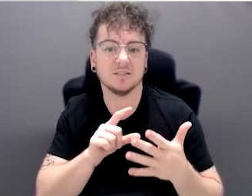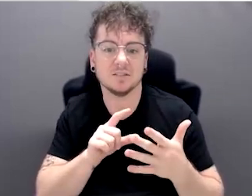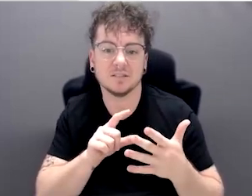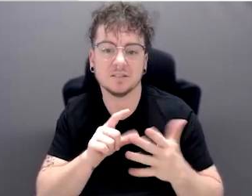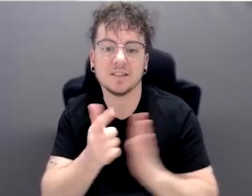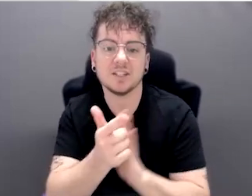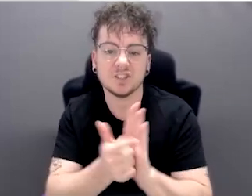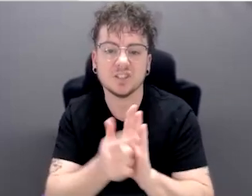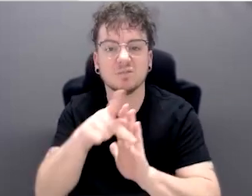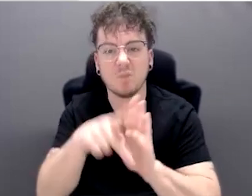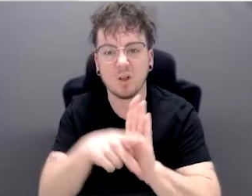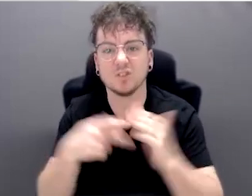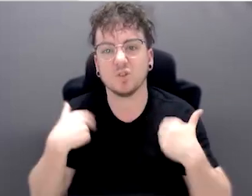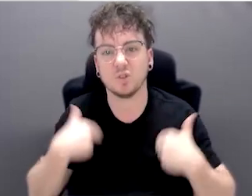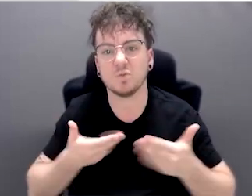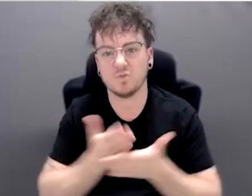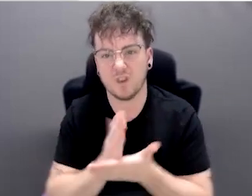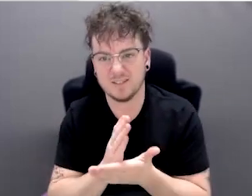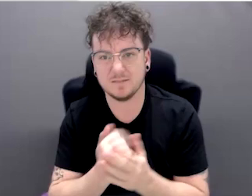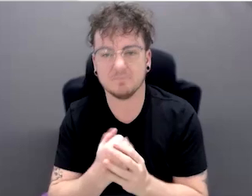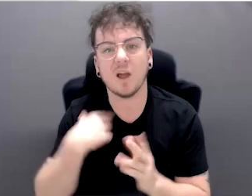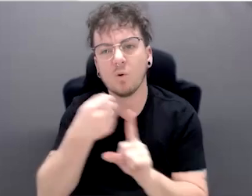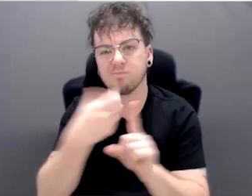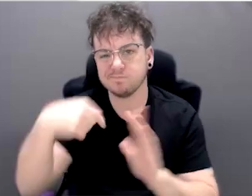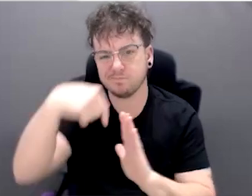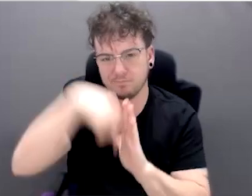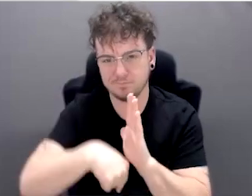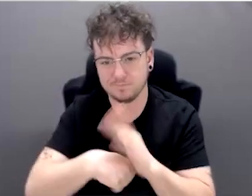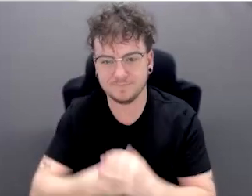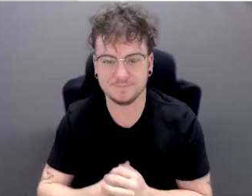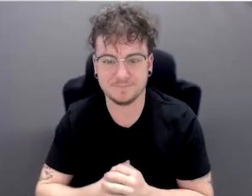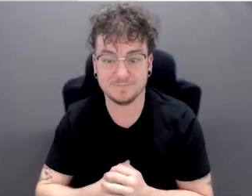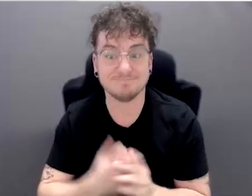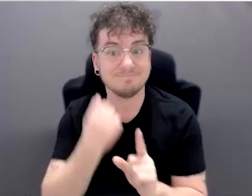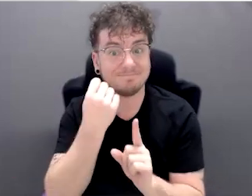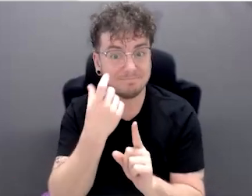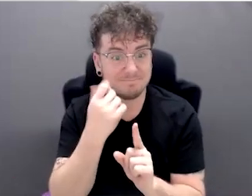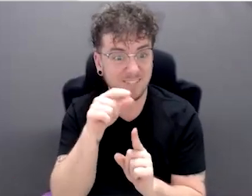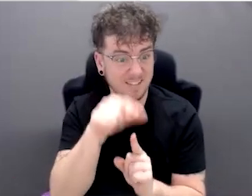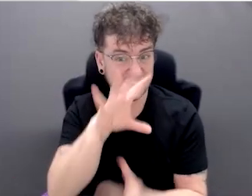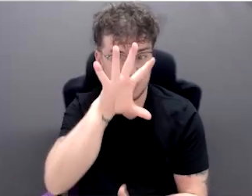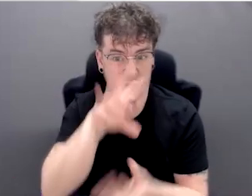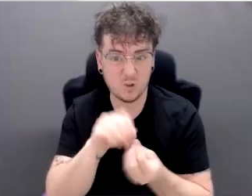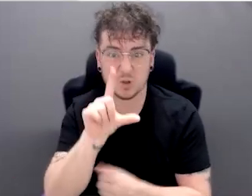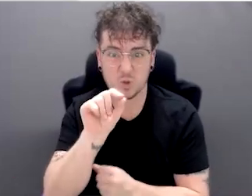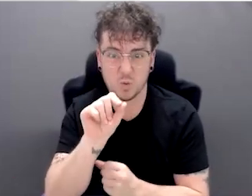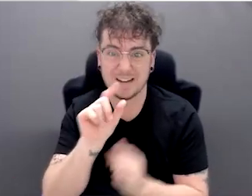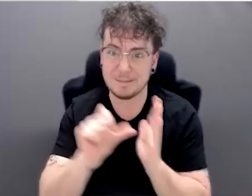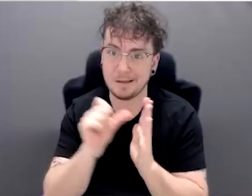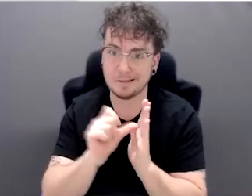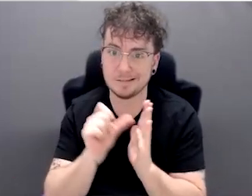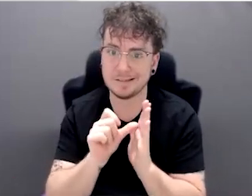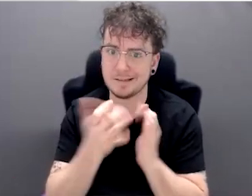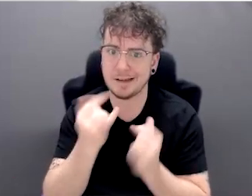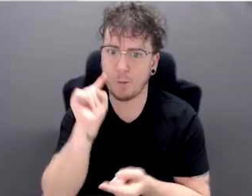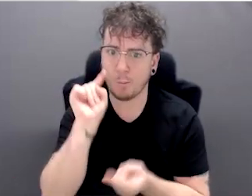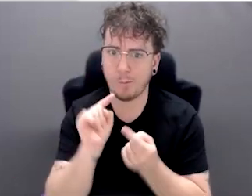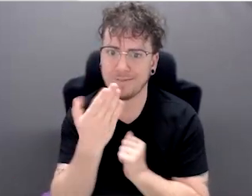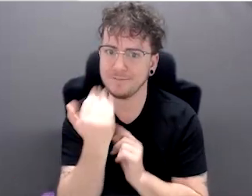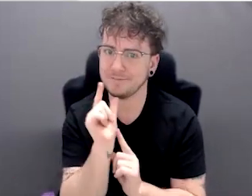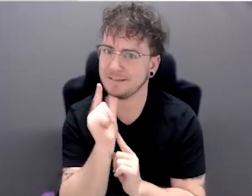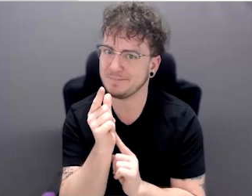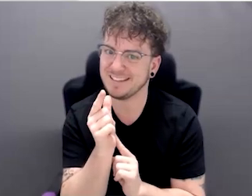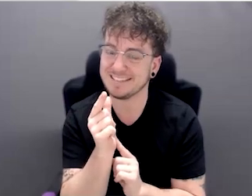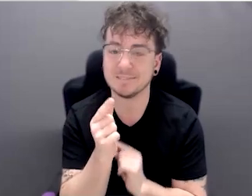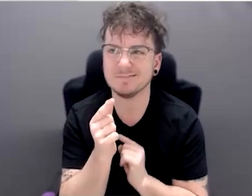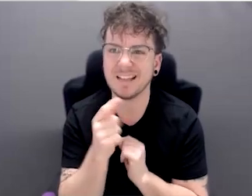Each will be shared here. Let me preface this by saying 20 pages of findings have been boiled down to 15 minutes of highlights or lowlights,